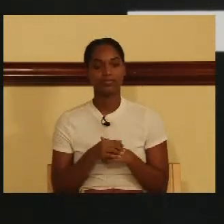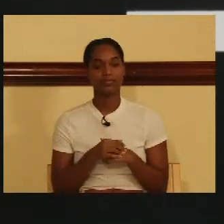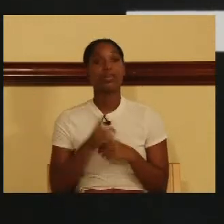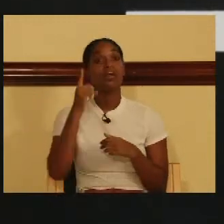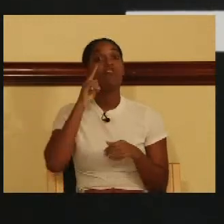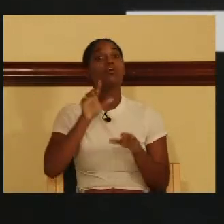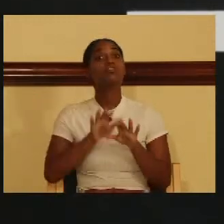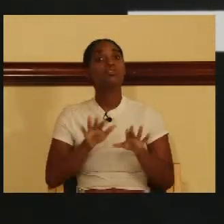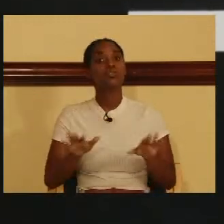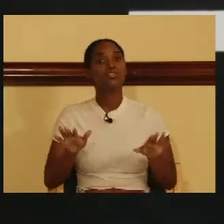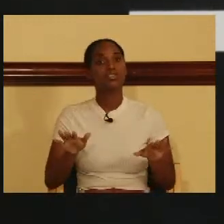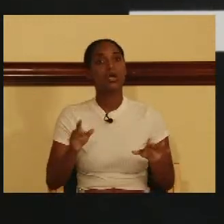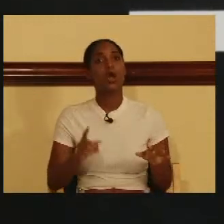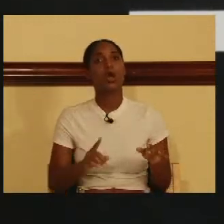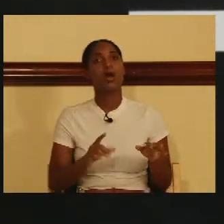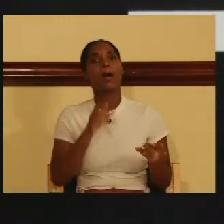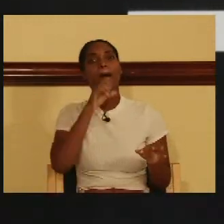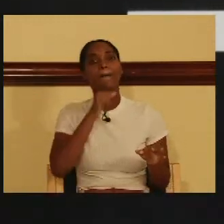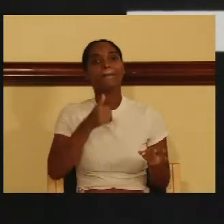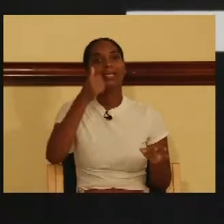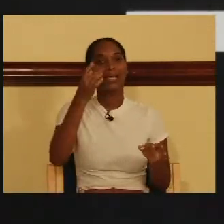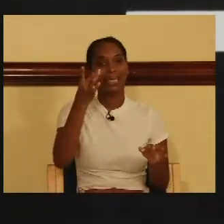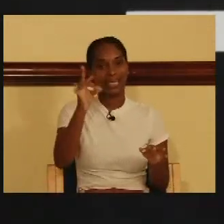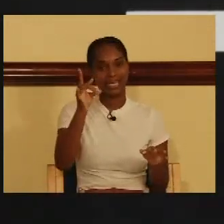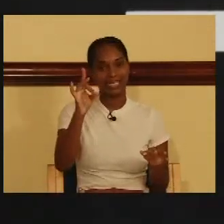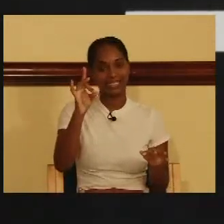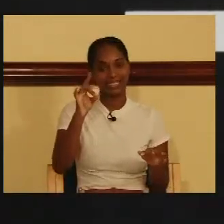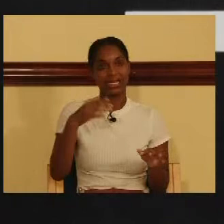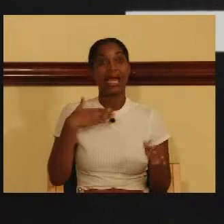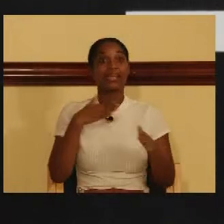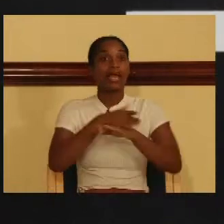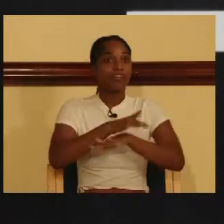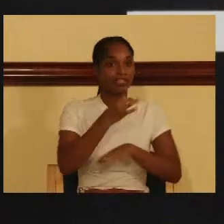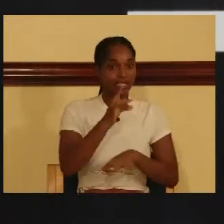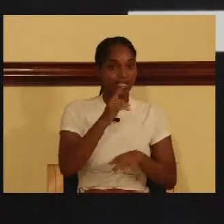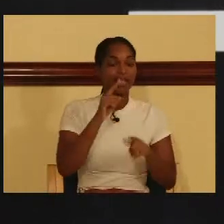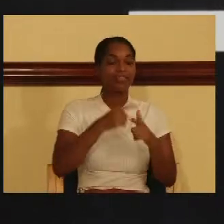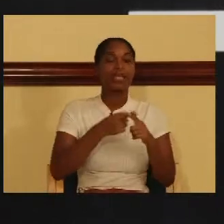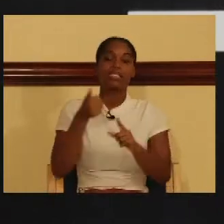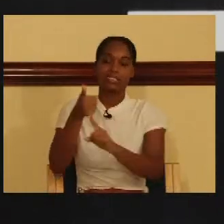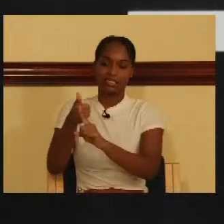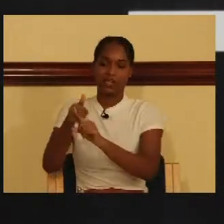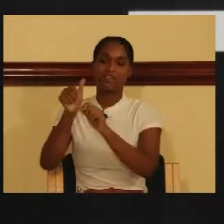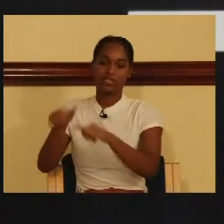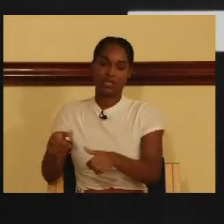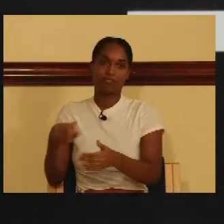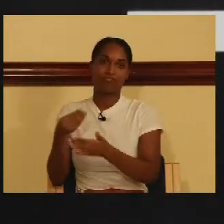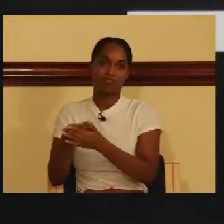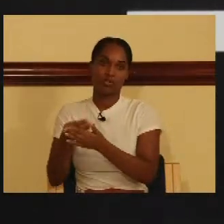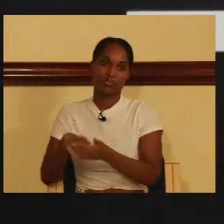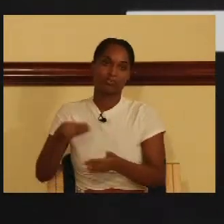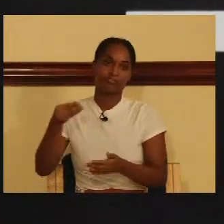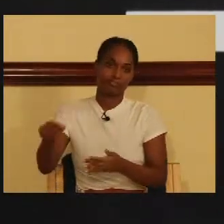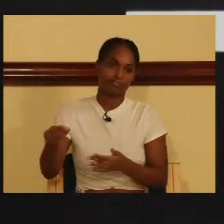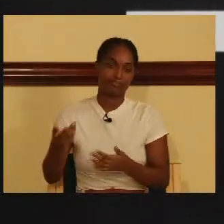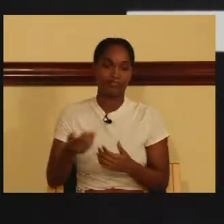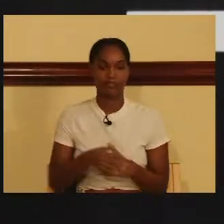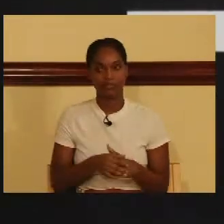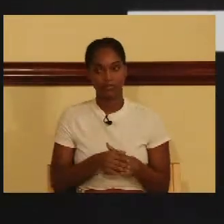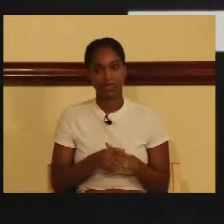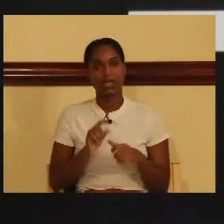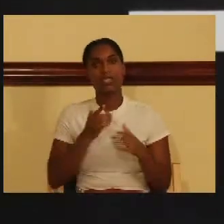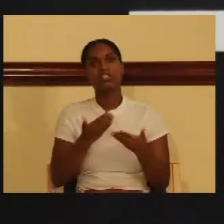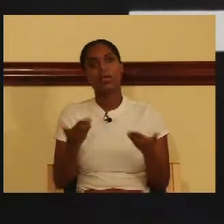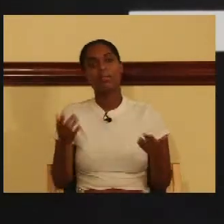for the children up to 18, it's the parents on their behalf, and after 18, then they can apply for themselves. So those are some of the things that